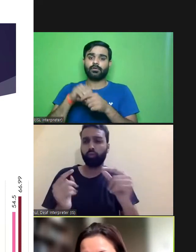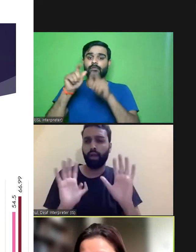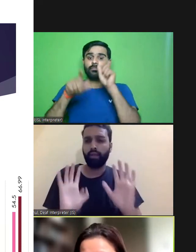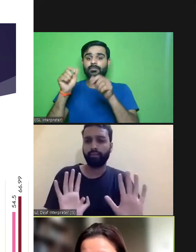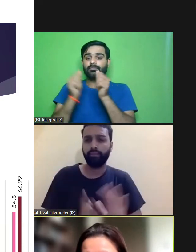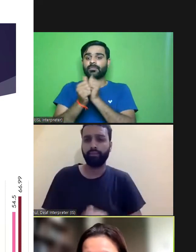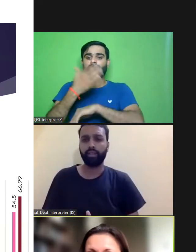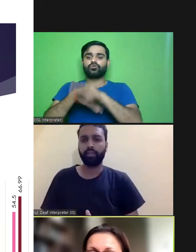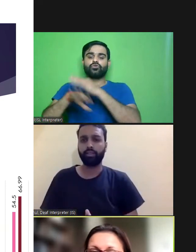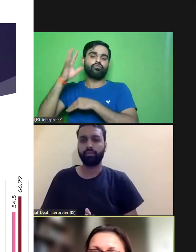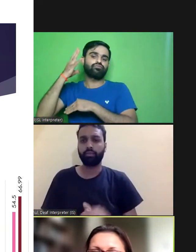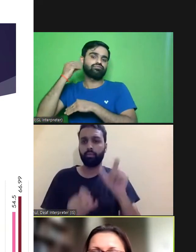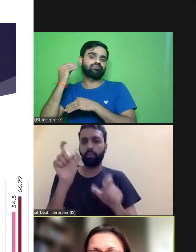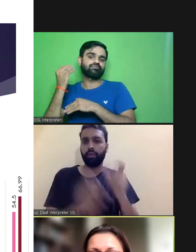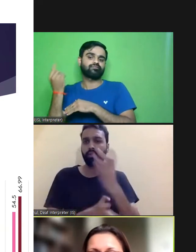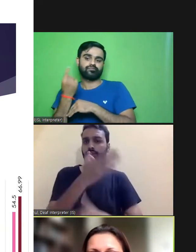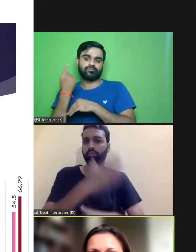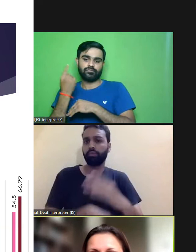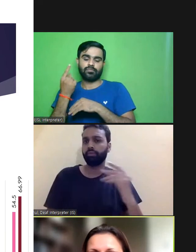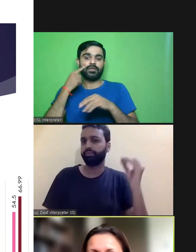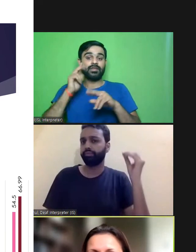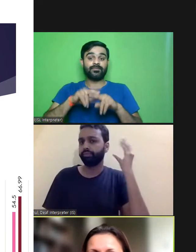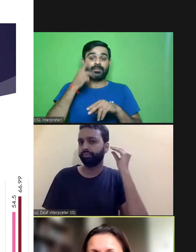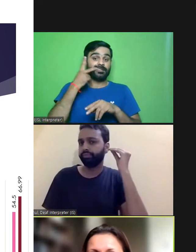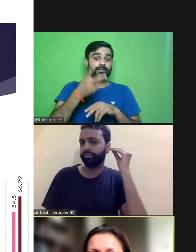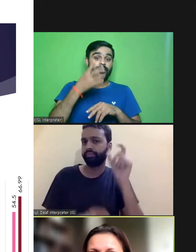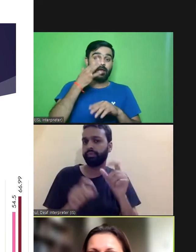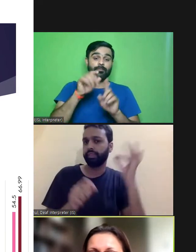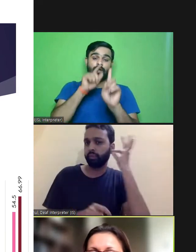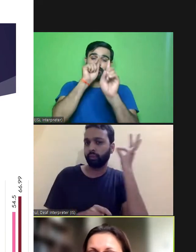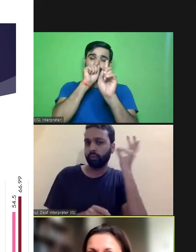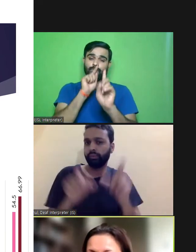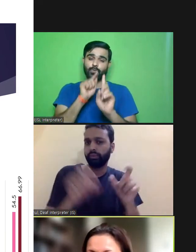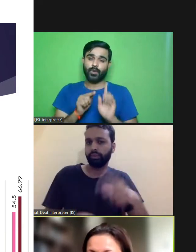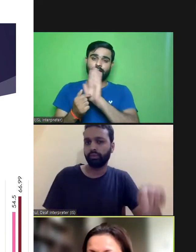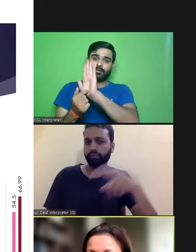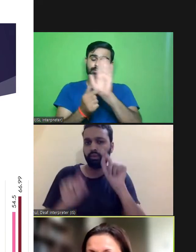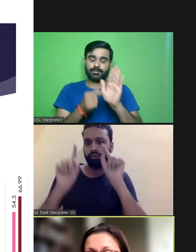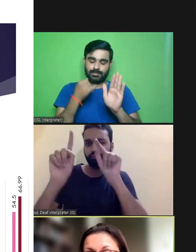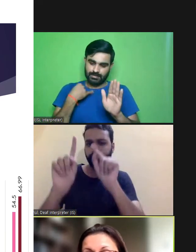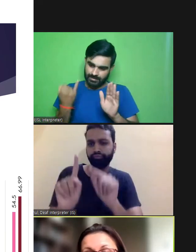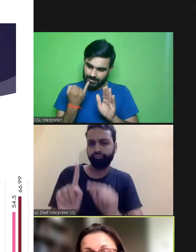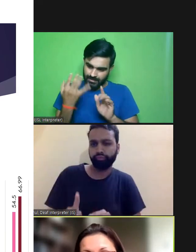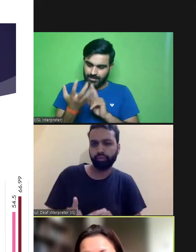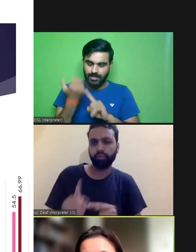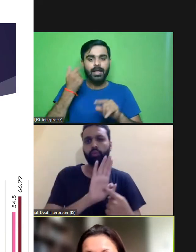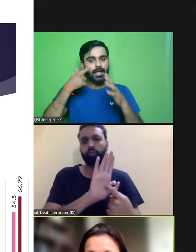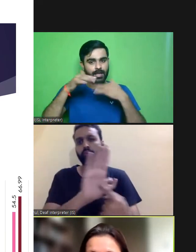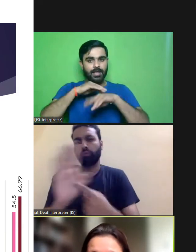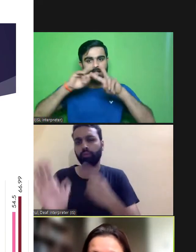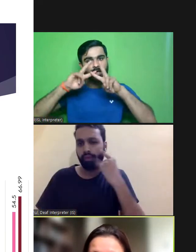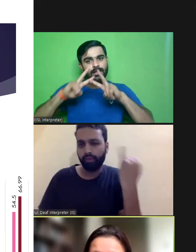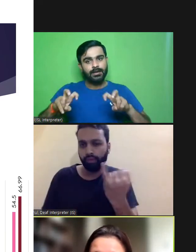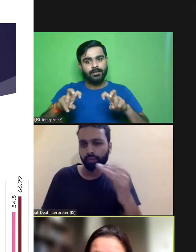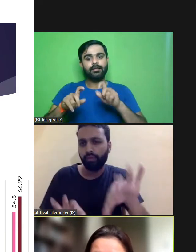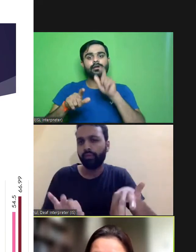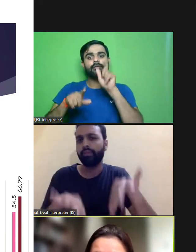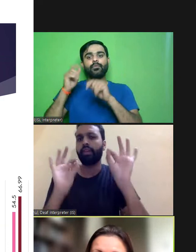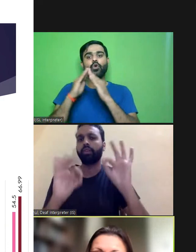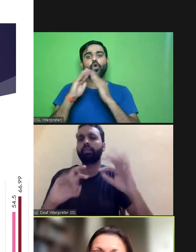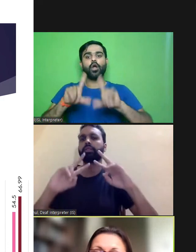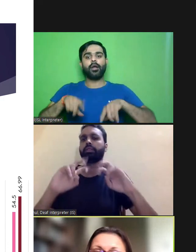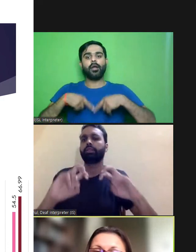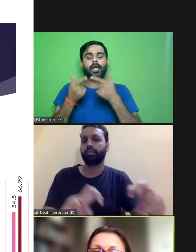without disabilities. In here, it's important to highlight that we are analyzing persons living in households with members with